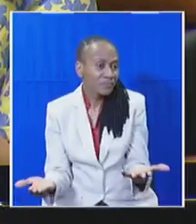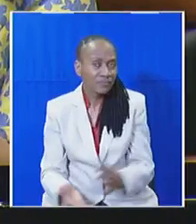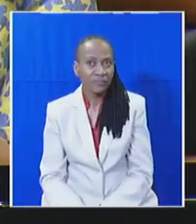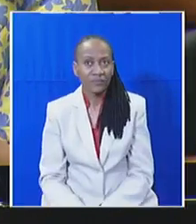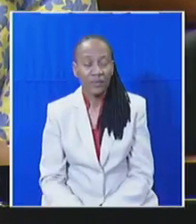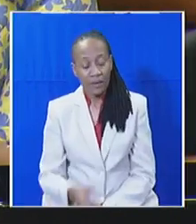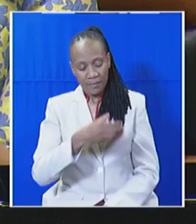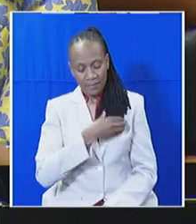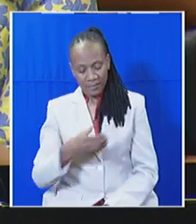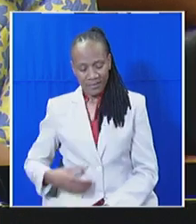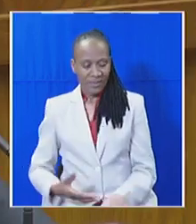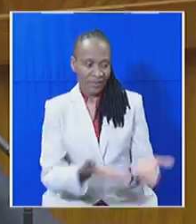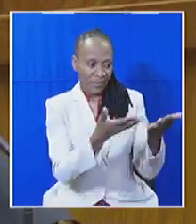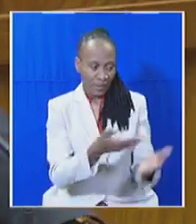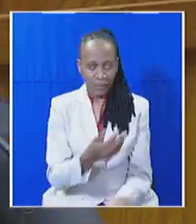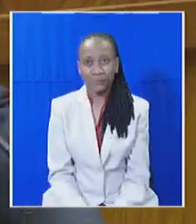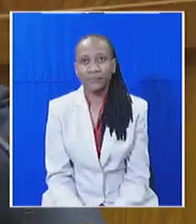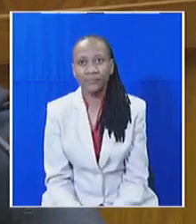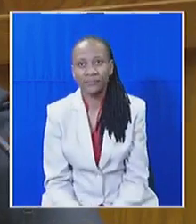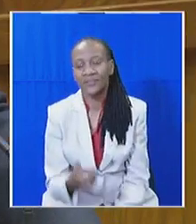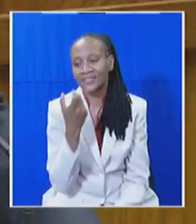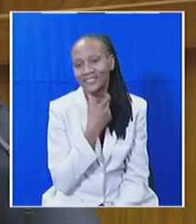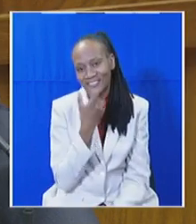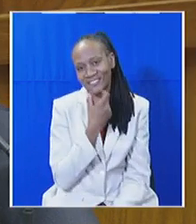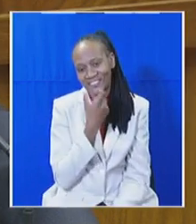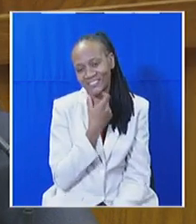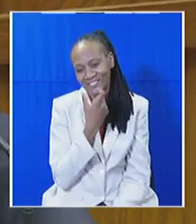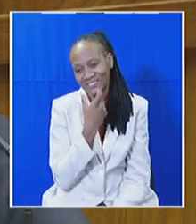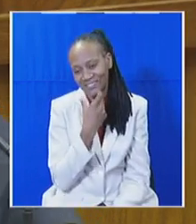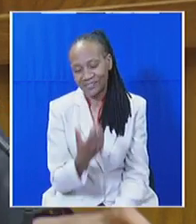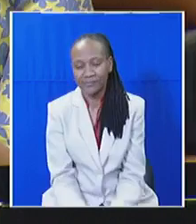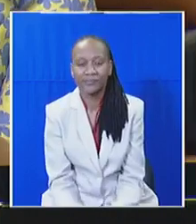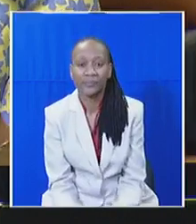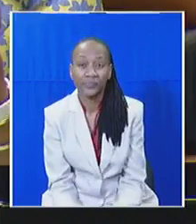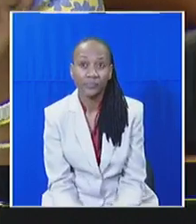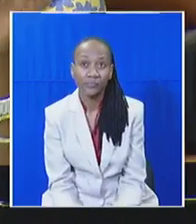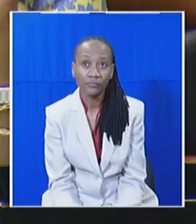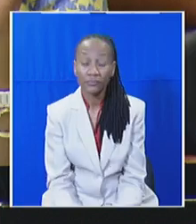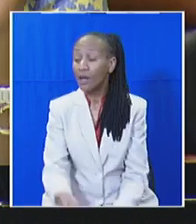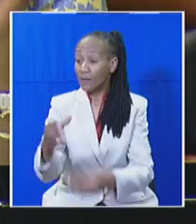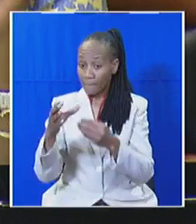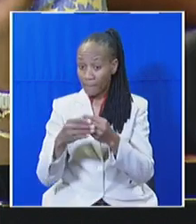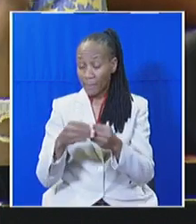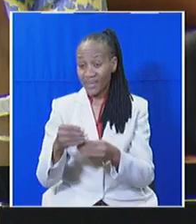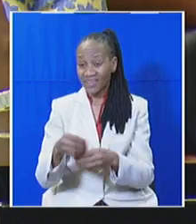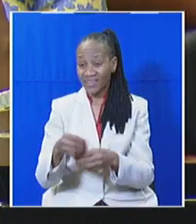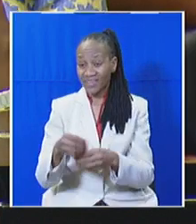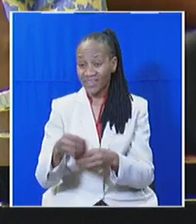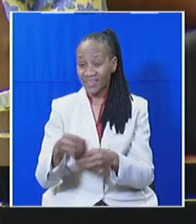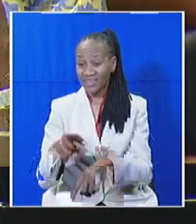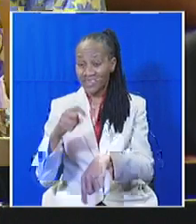Honorable the President. I want to advise honorable members not to spend their 1 minute